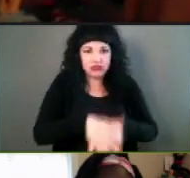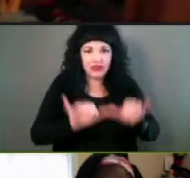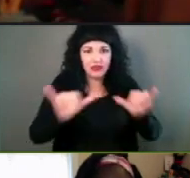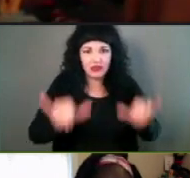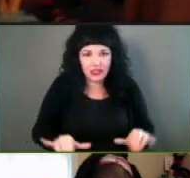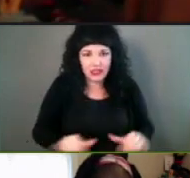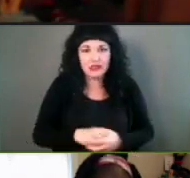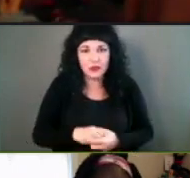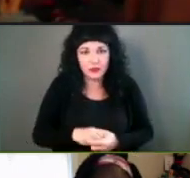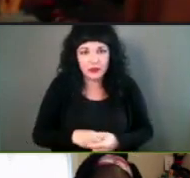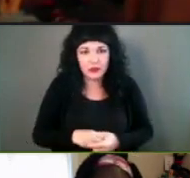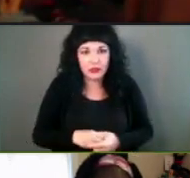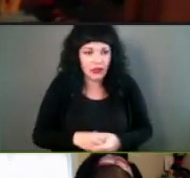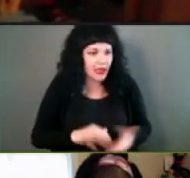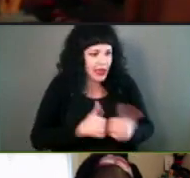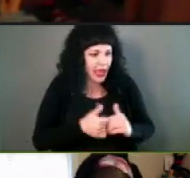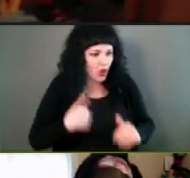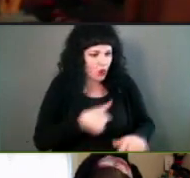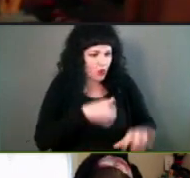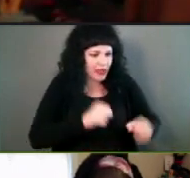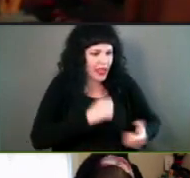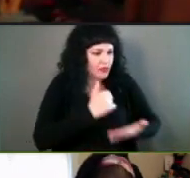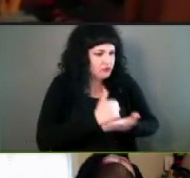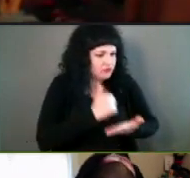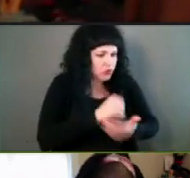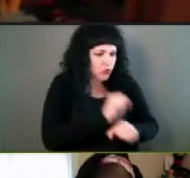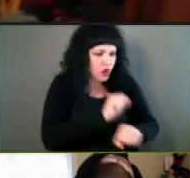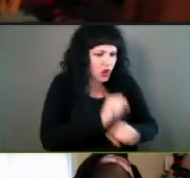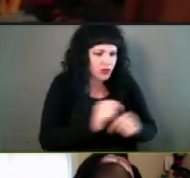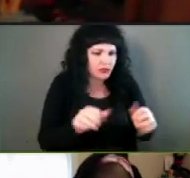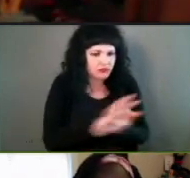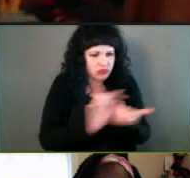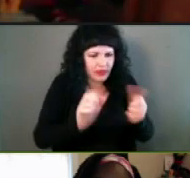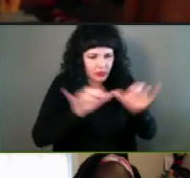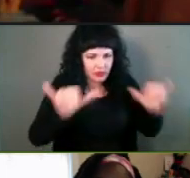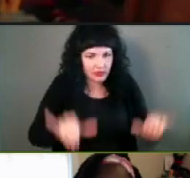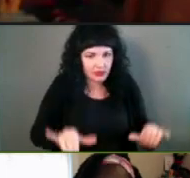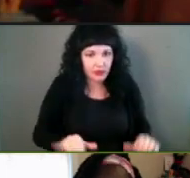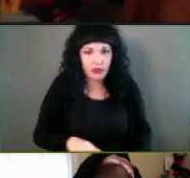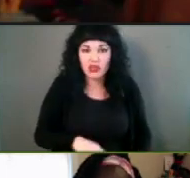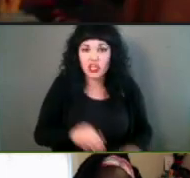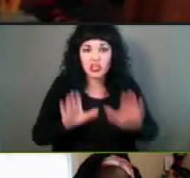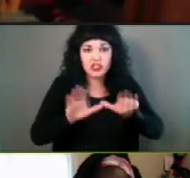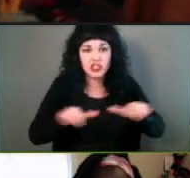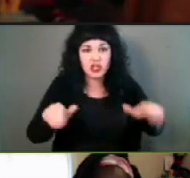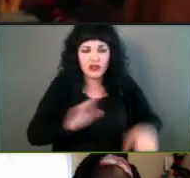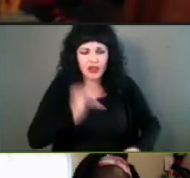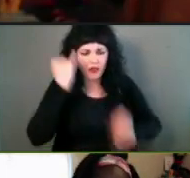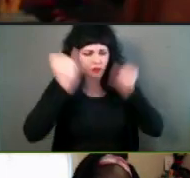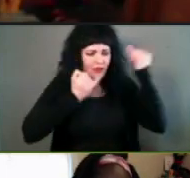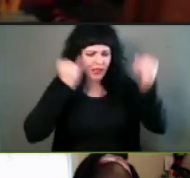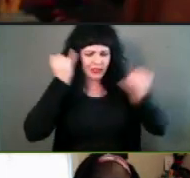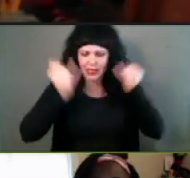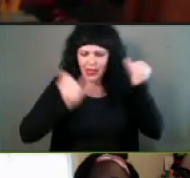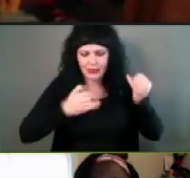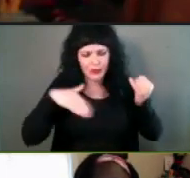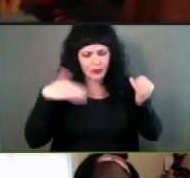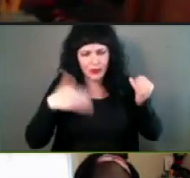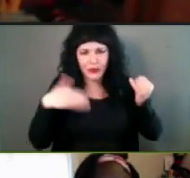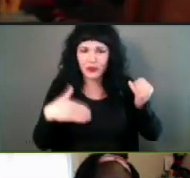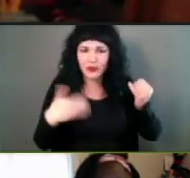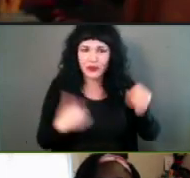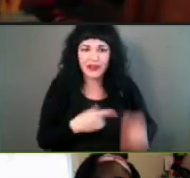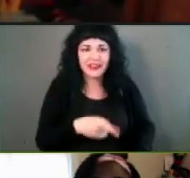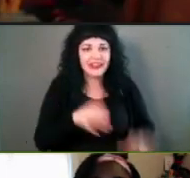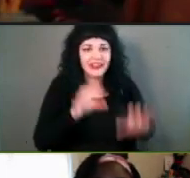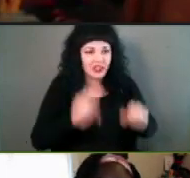have amazing imaginations. Use them. Talk about what a world free of these harmful systems looks like. Ask your